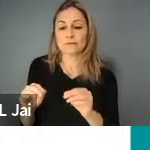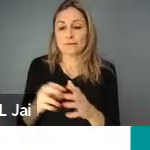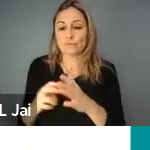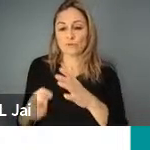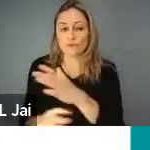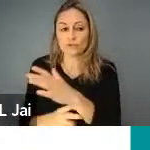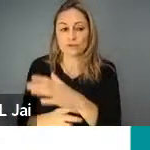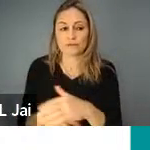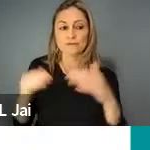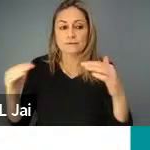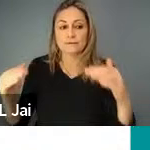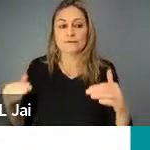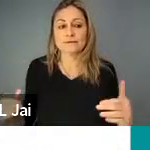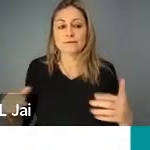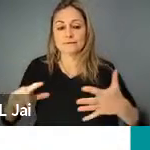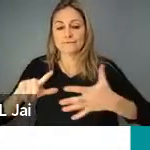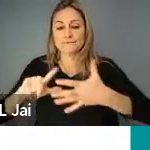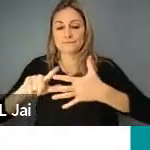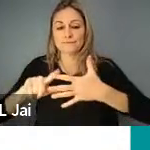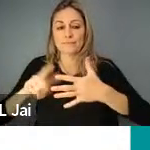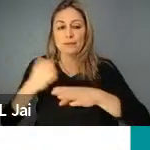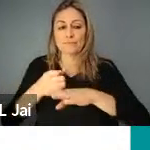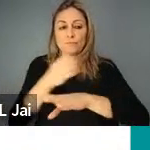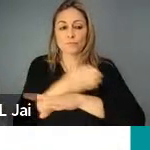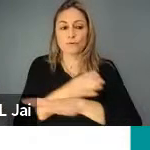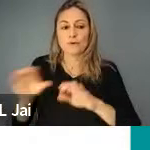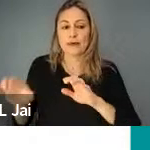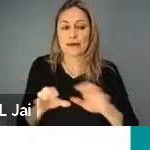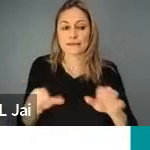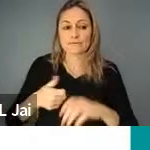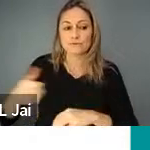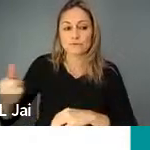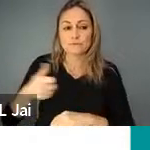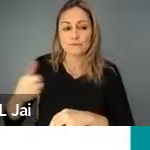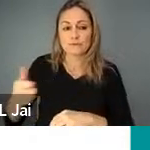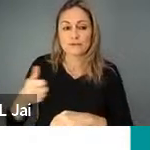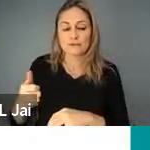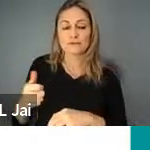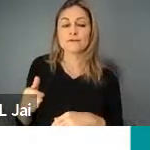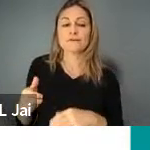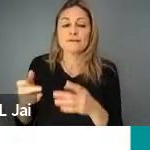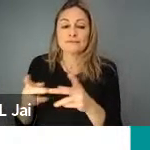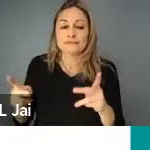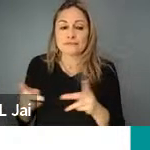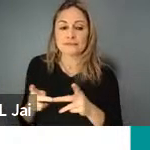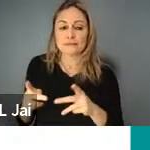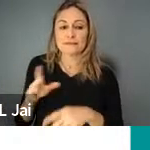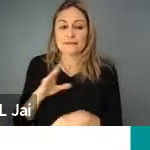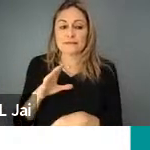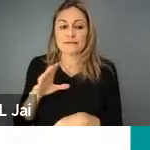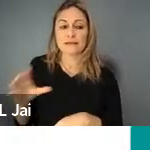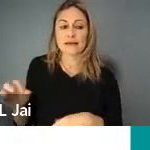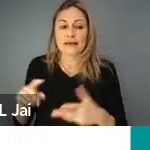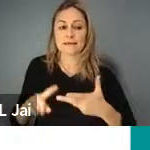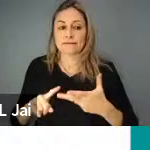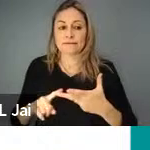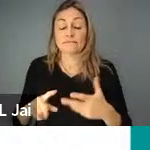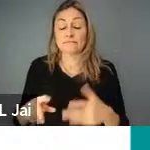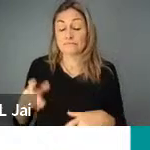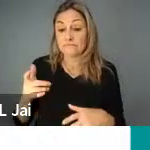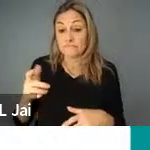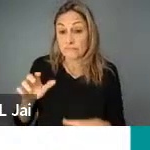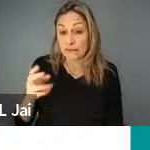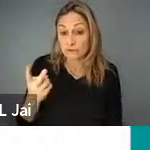Improved active transportation facilities, extension of light rail transit nearly 2 miles